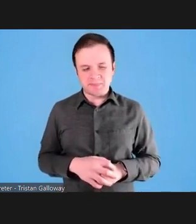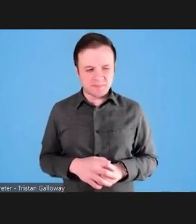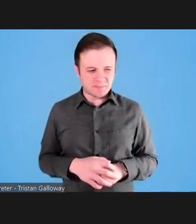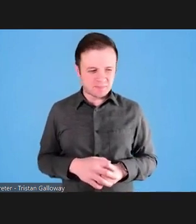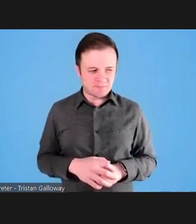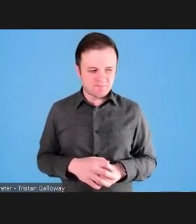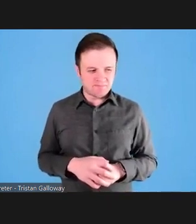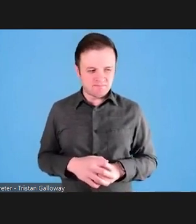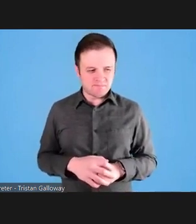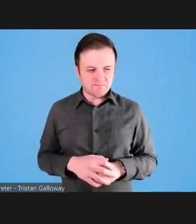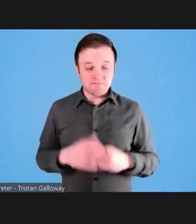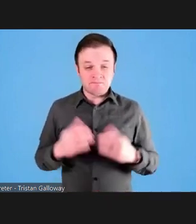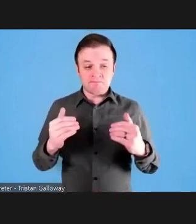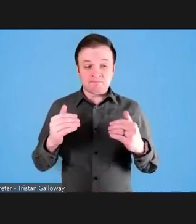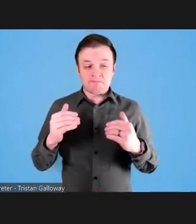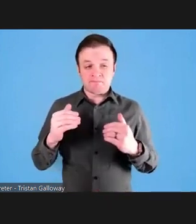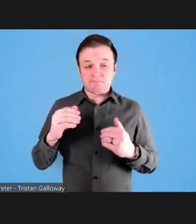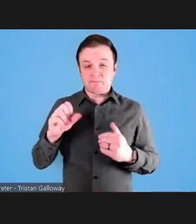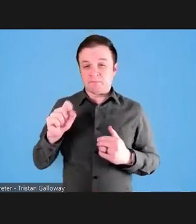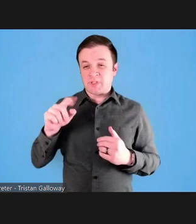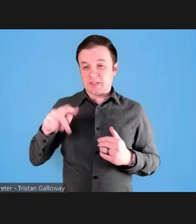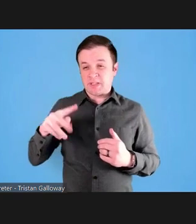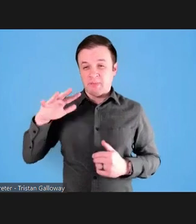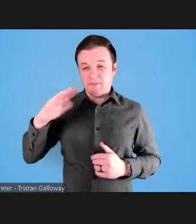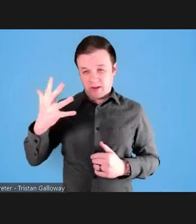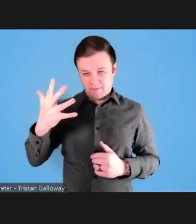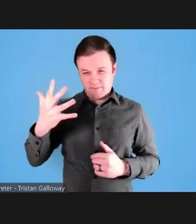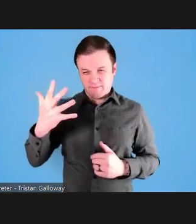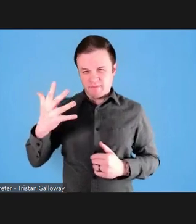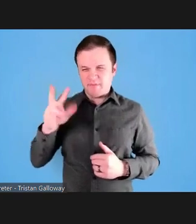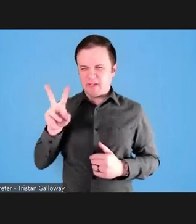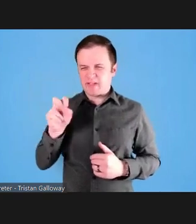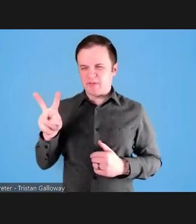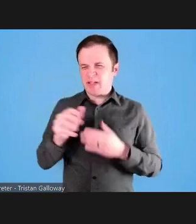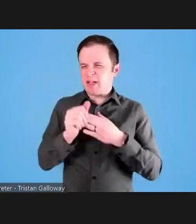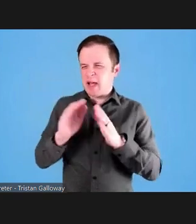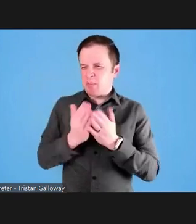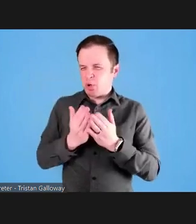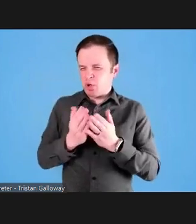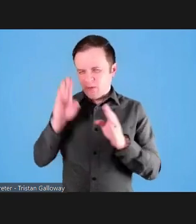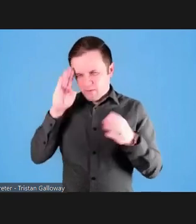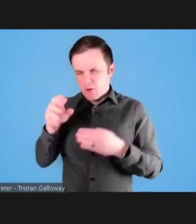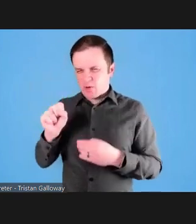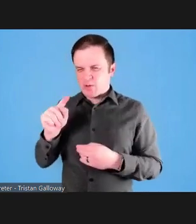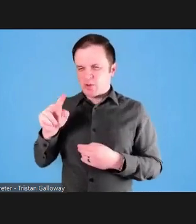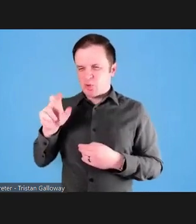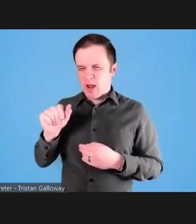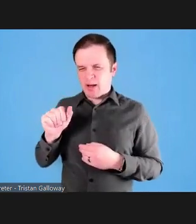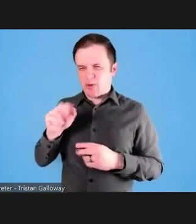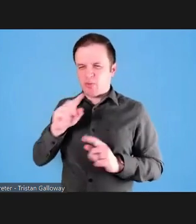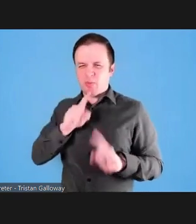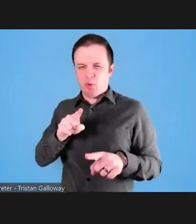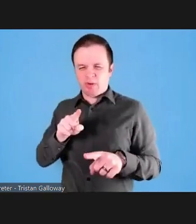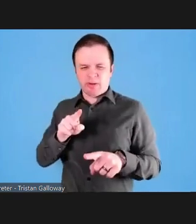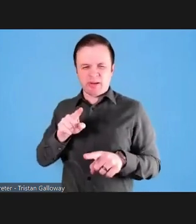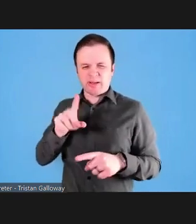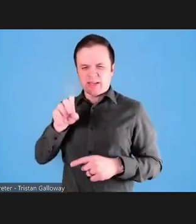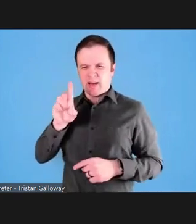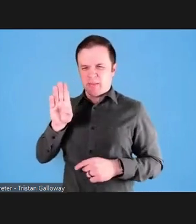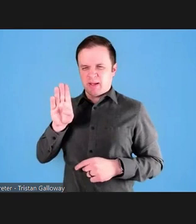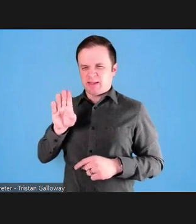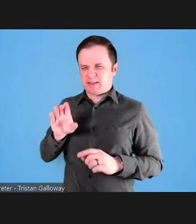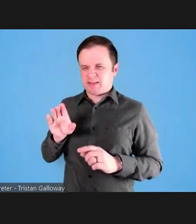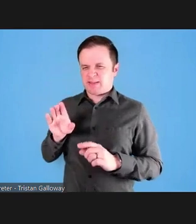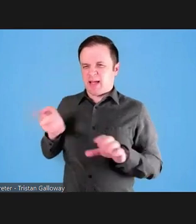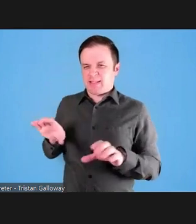This takes us to step 5 of the VSV guidebook, which focuses on the strata reporting database activities. I'm going to turn